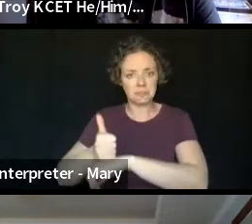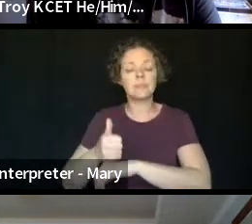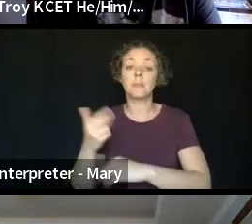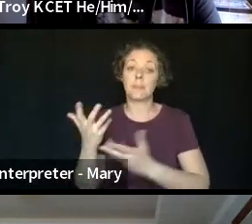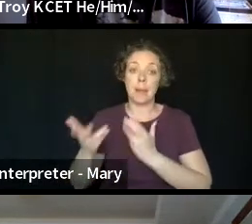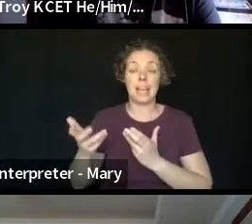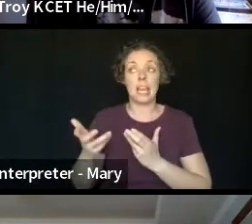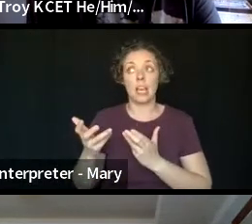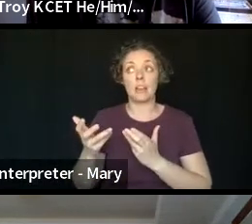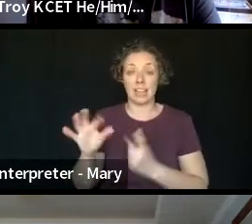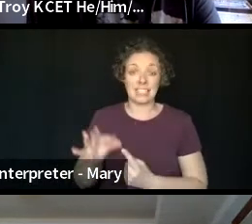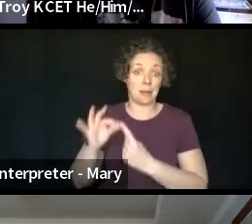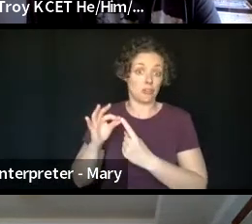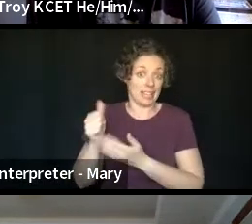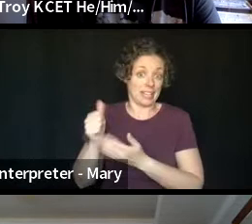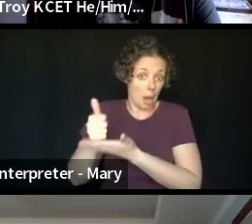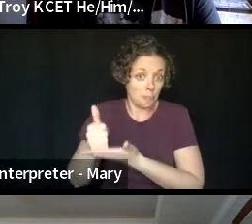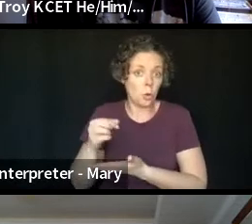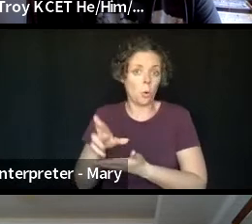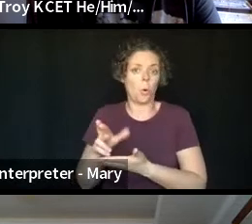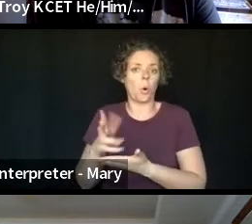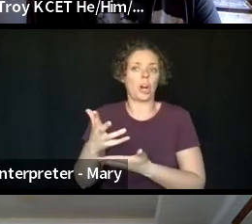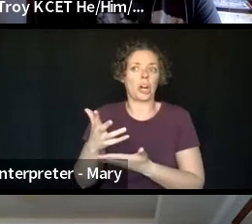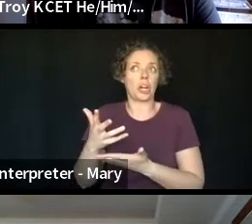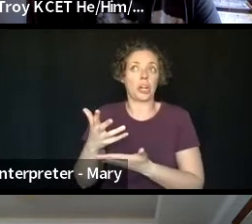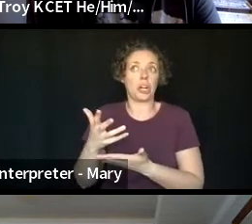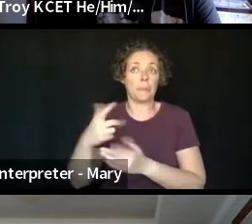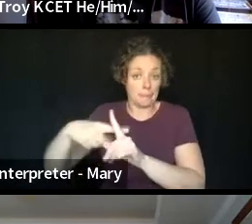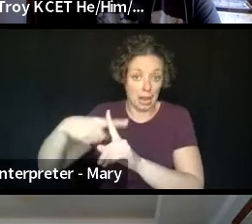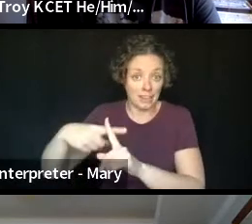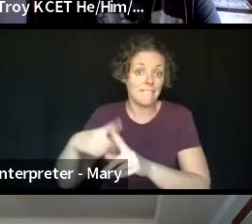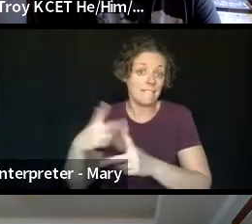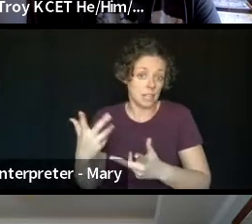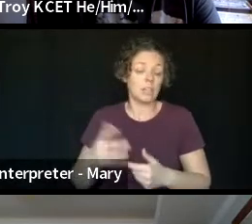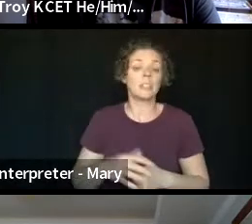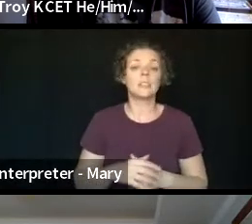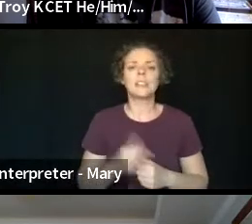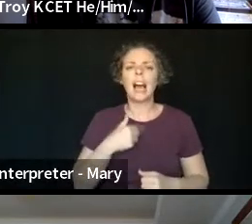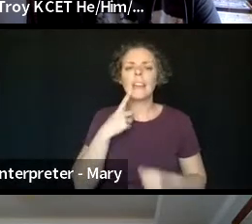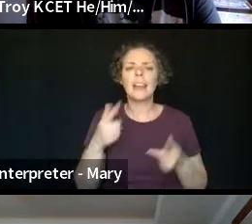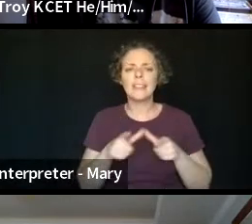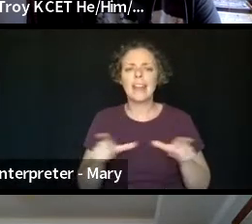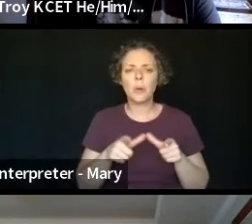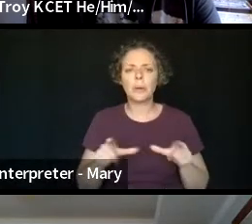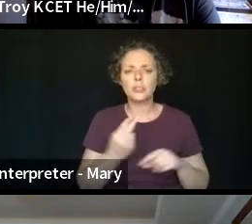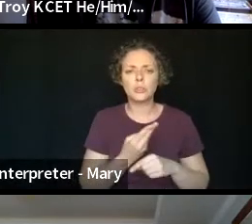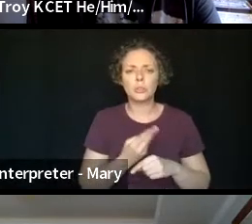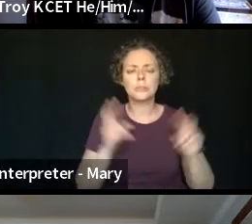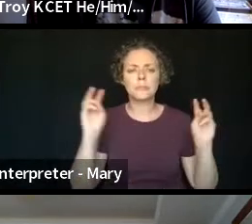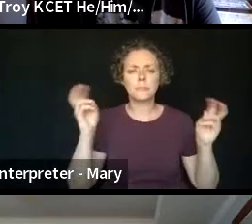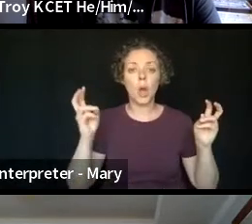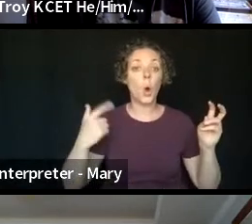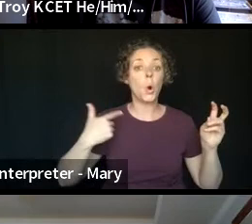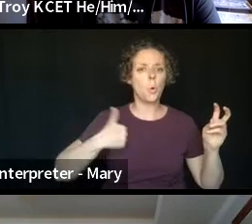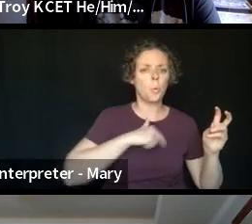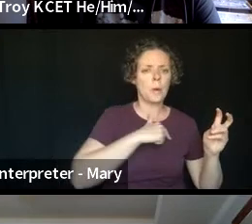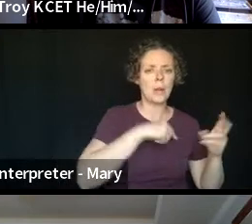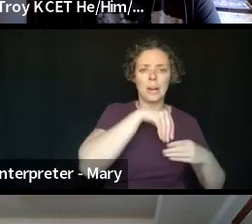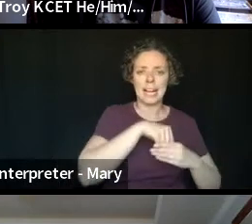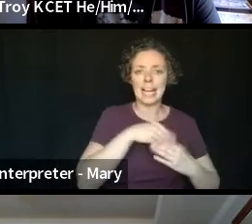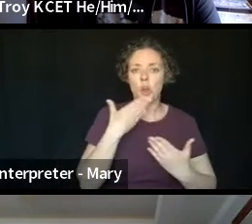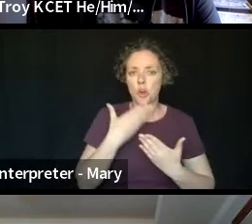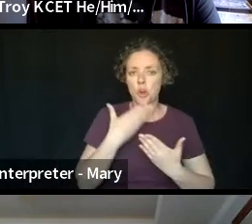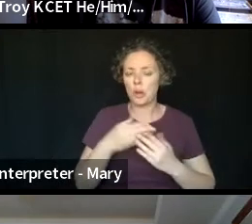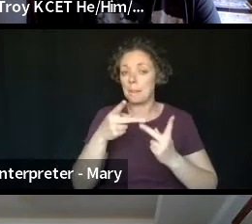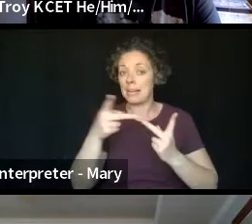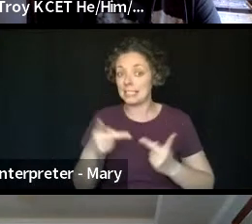or productive. So when we look at, I think the language that was used was, we were in a good position because we